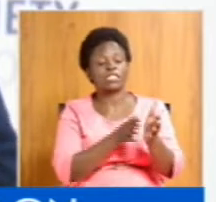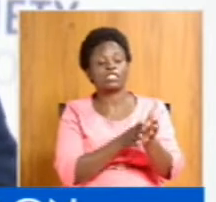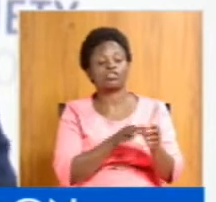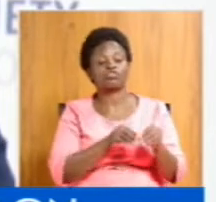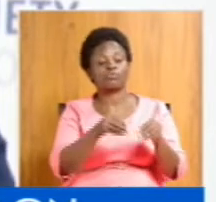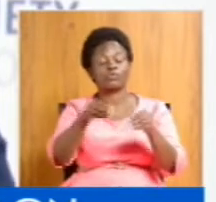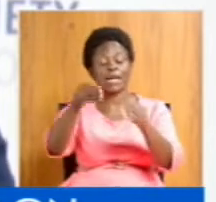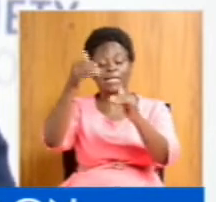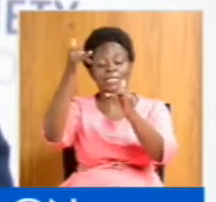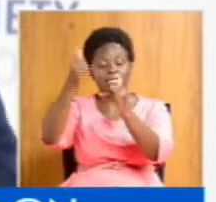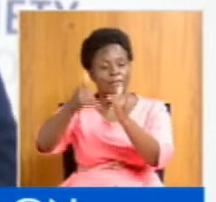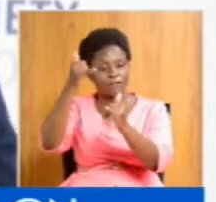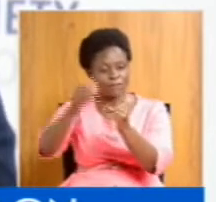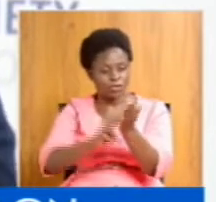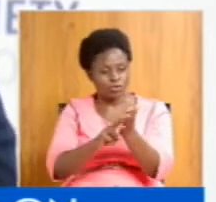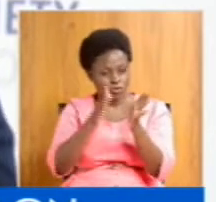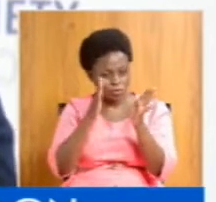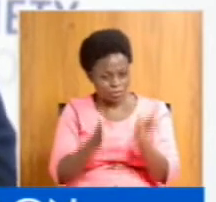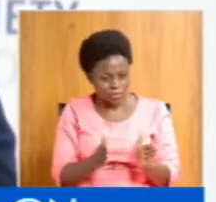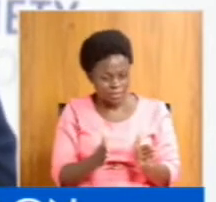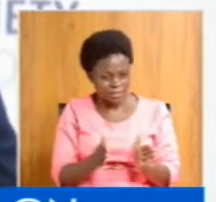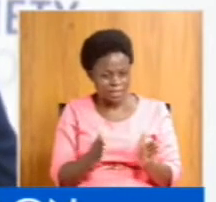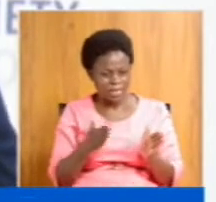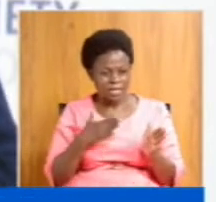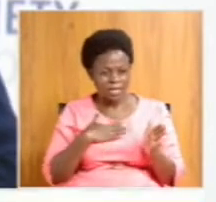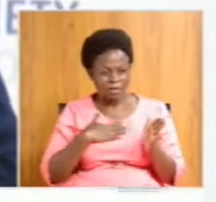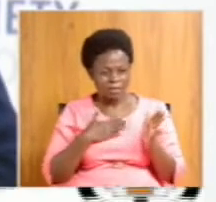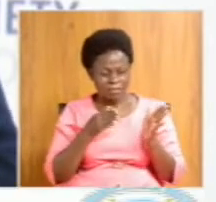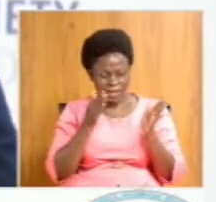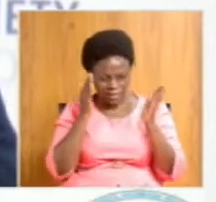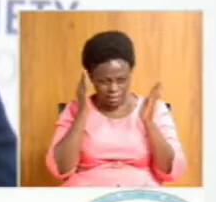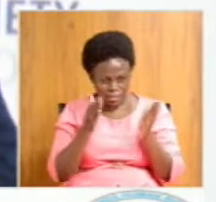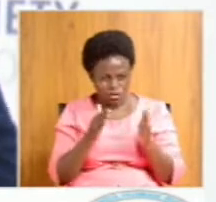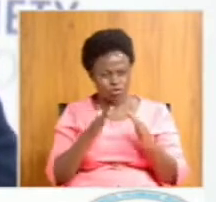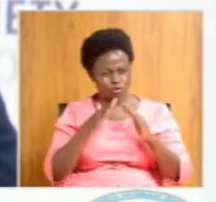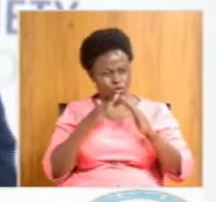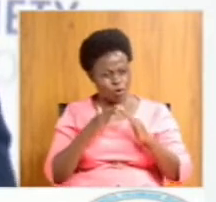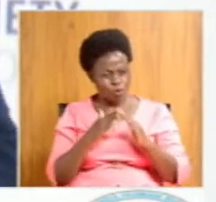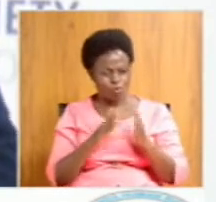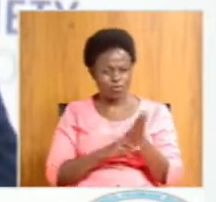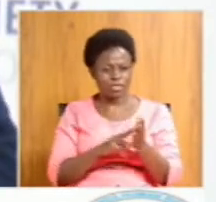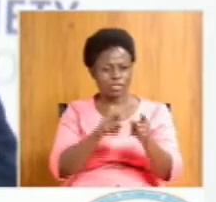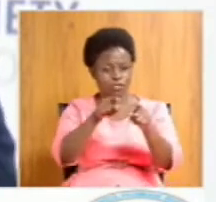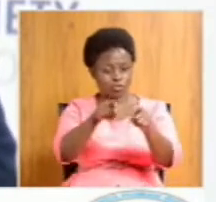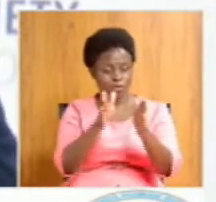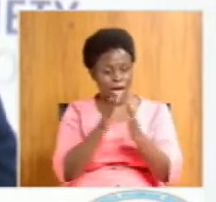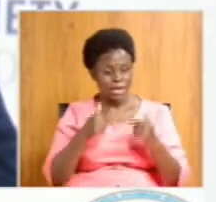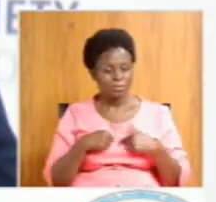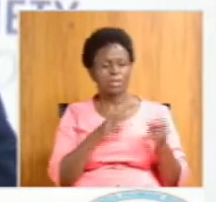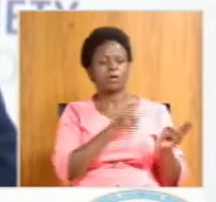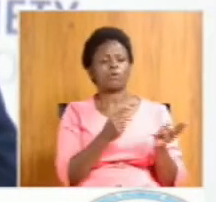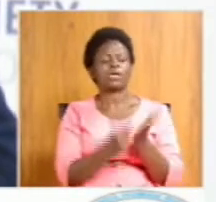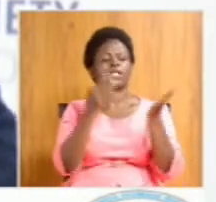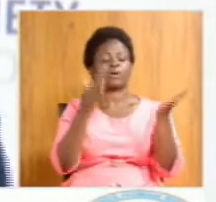up to us, the final consumers. So I'm going to focus largely my discussion on the domestic users, you and me, who are the ordinary